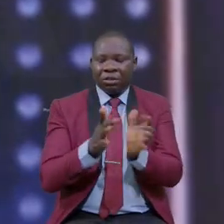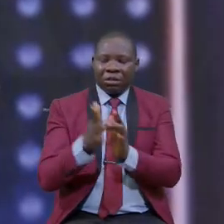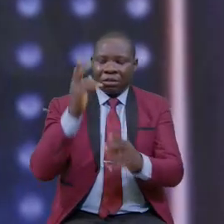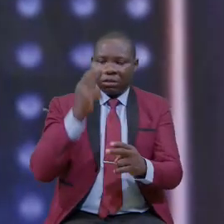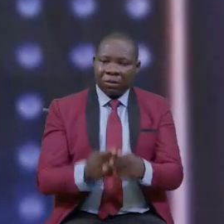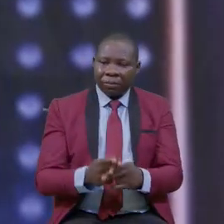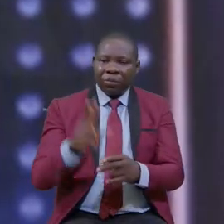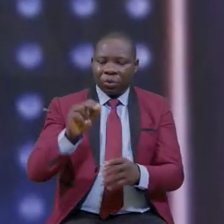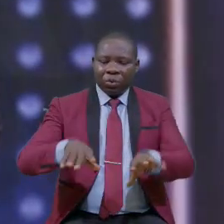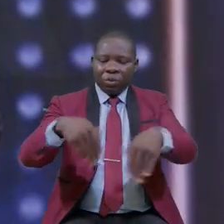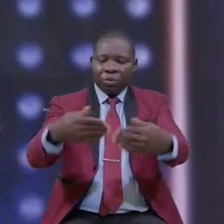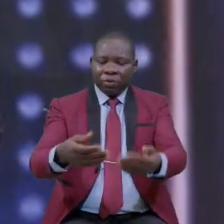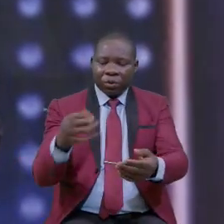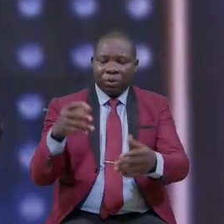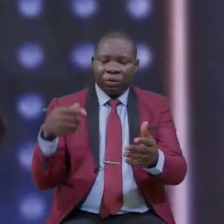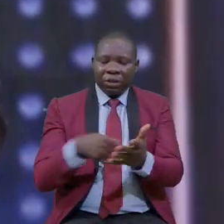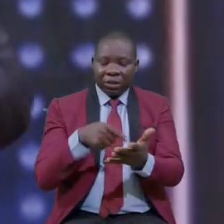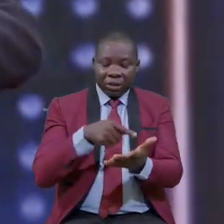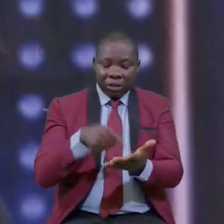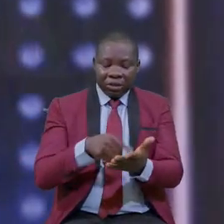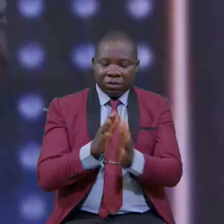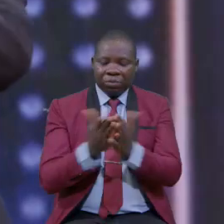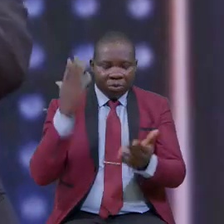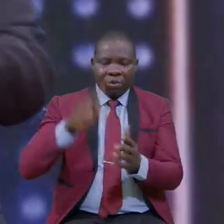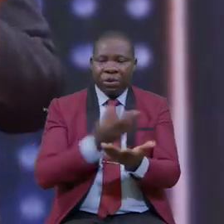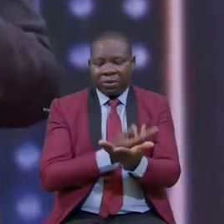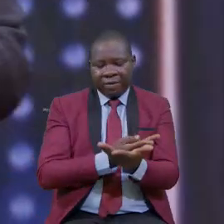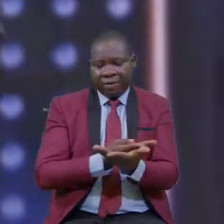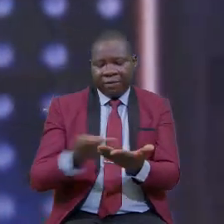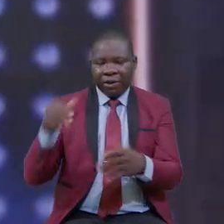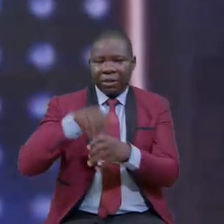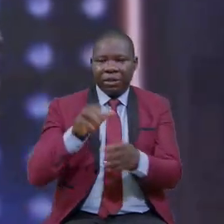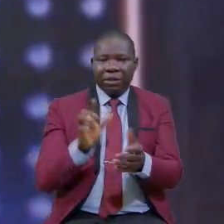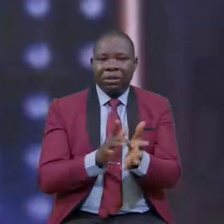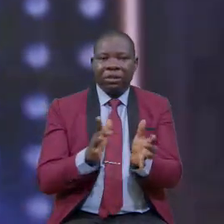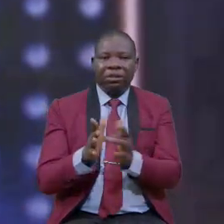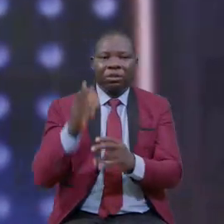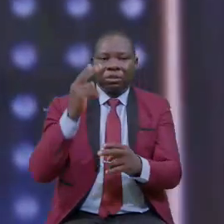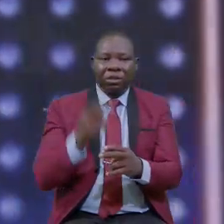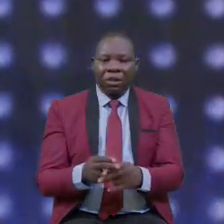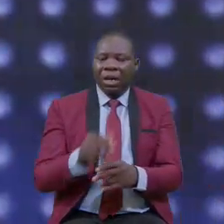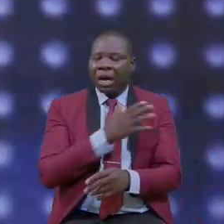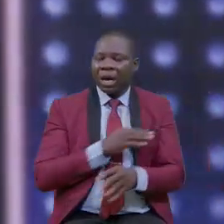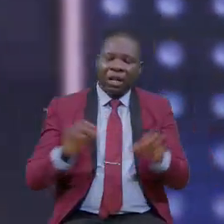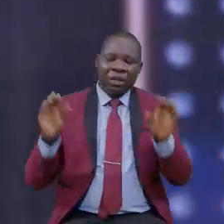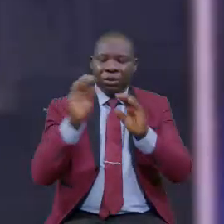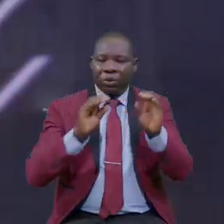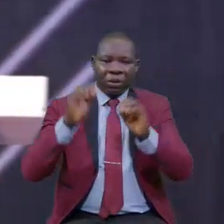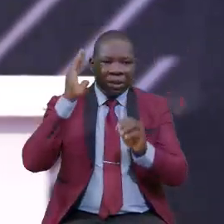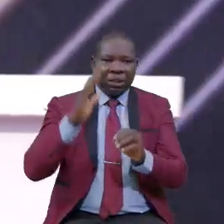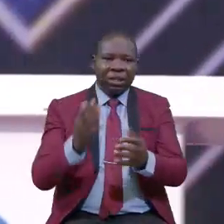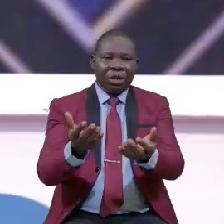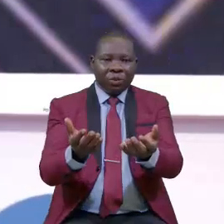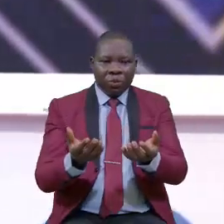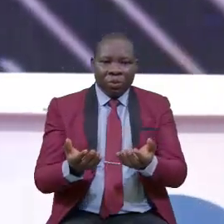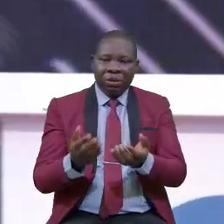want her M what does that mean None Shall want her Mage the promise